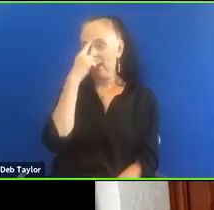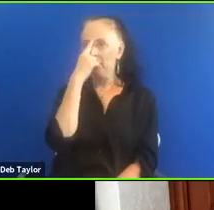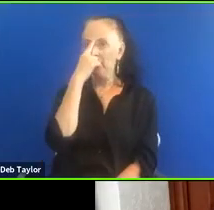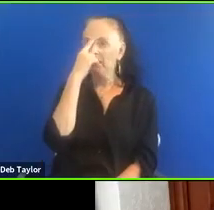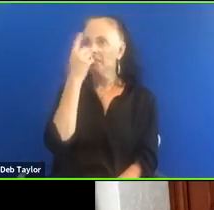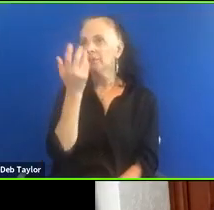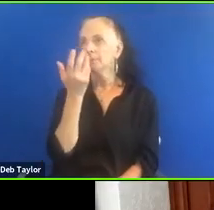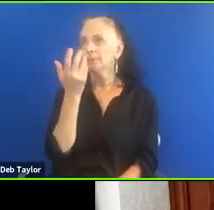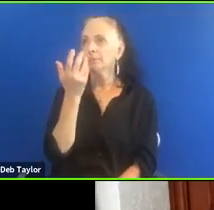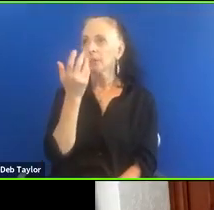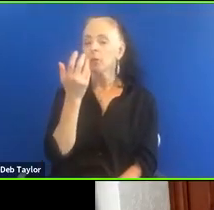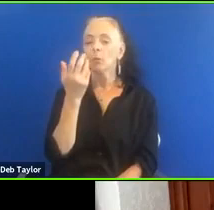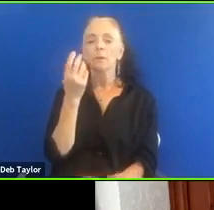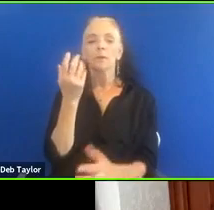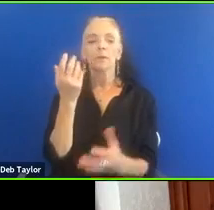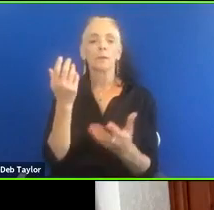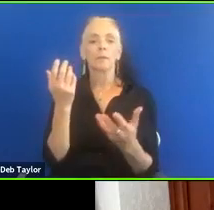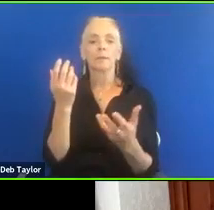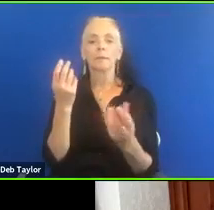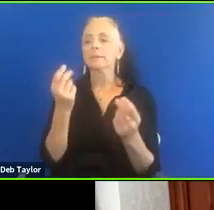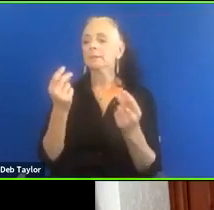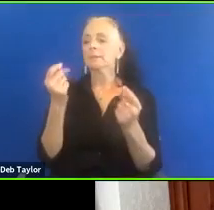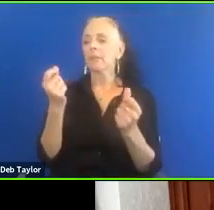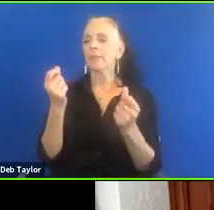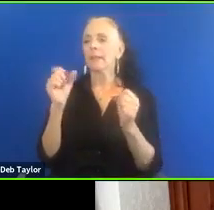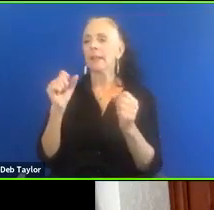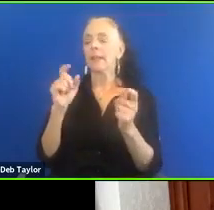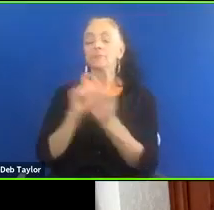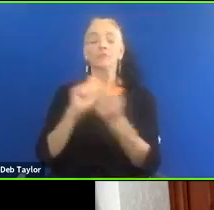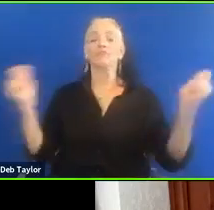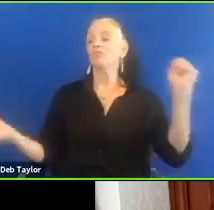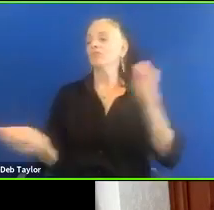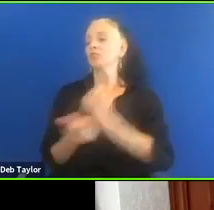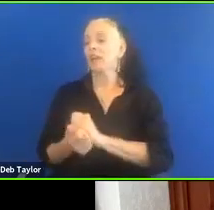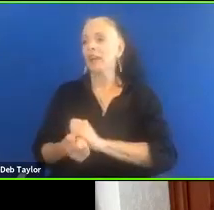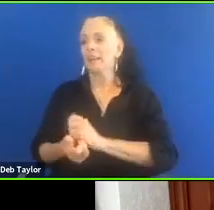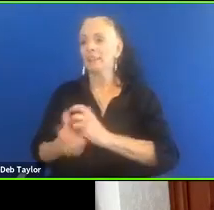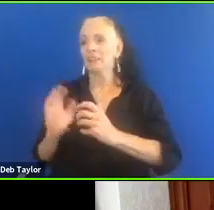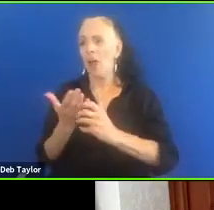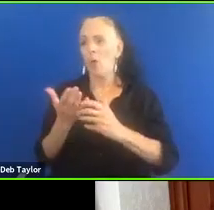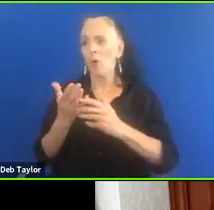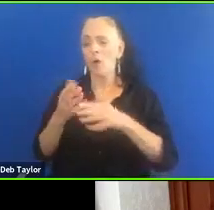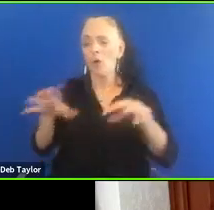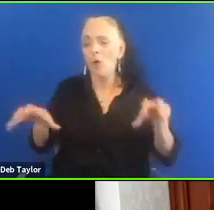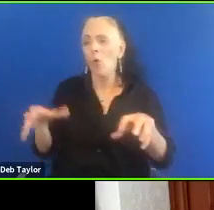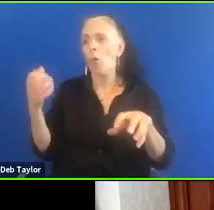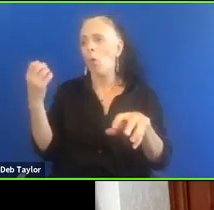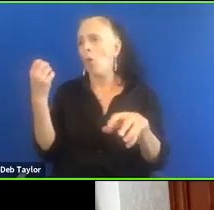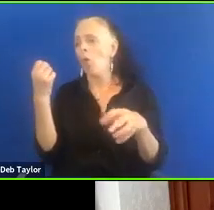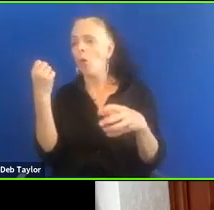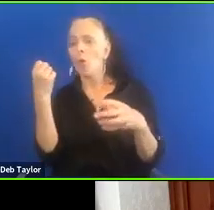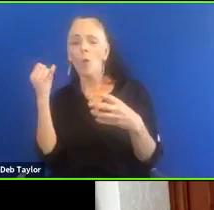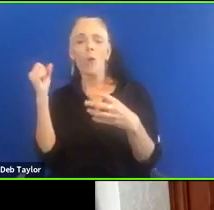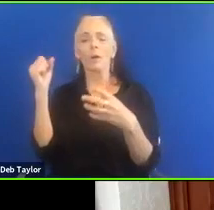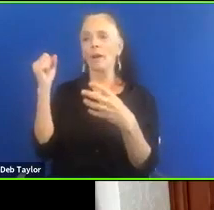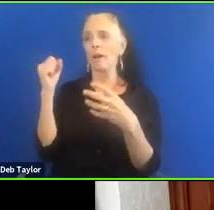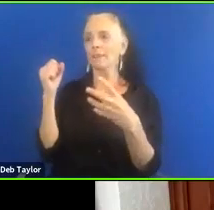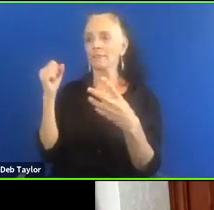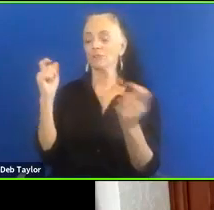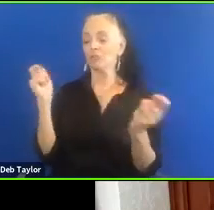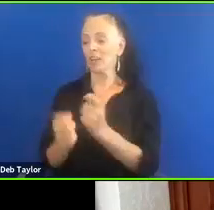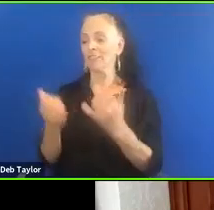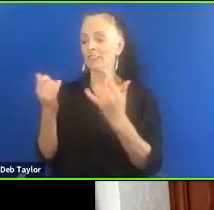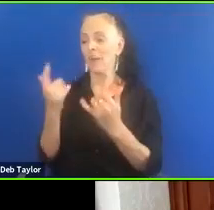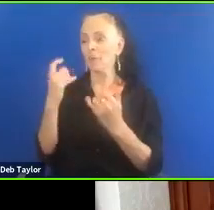to organize, like change all our organizing because of this moment to win a bunch of things, we missed the boat.